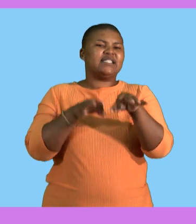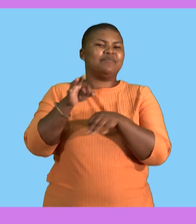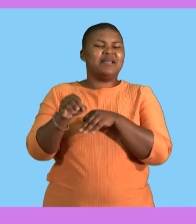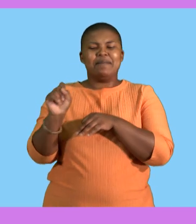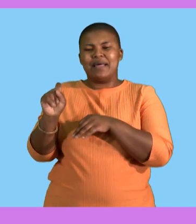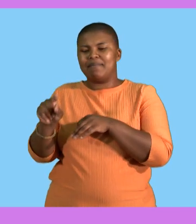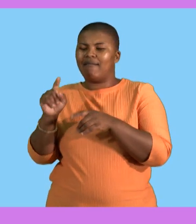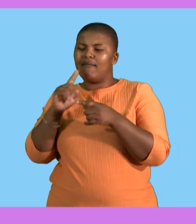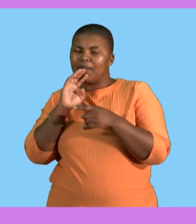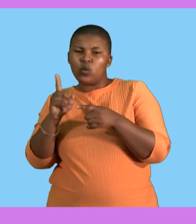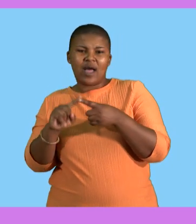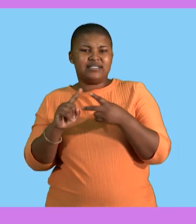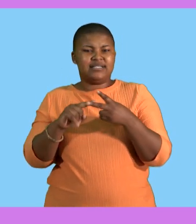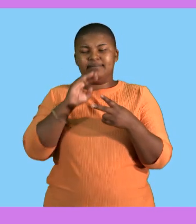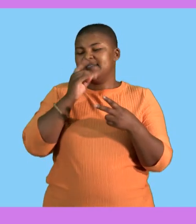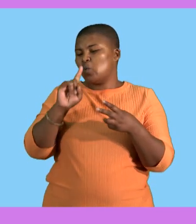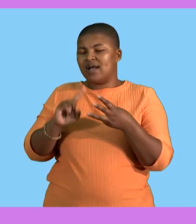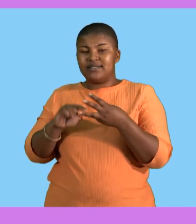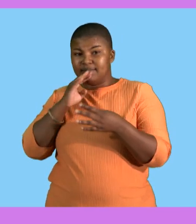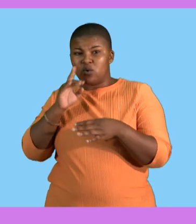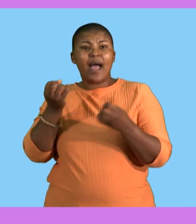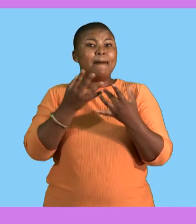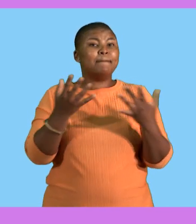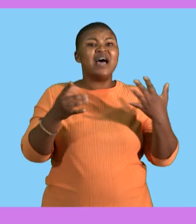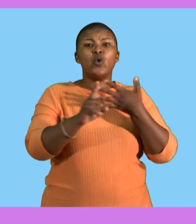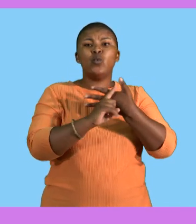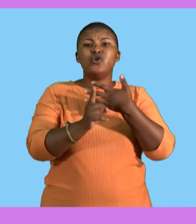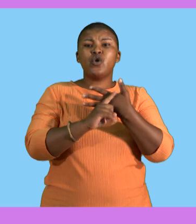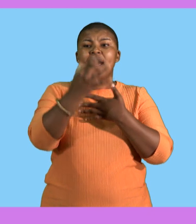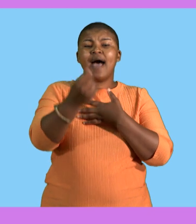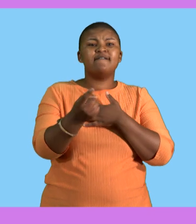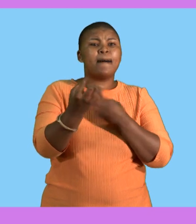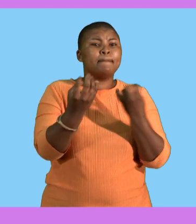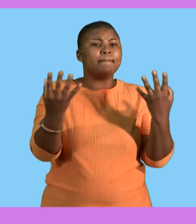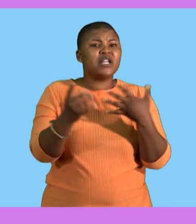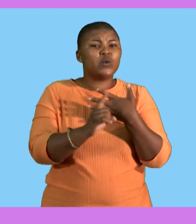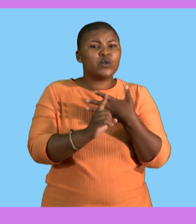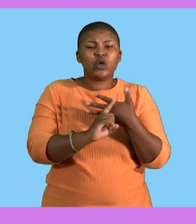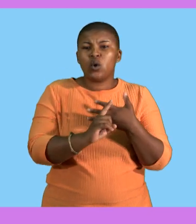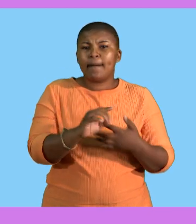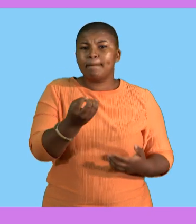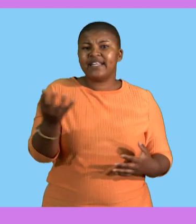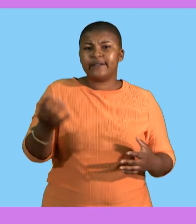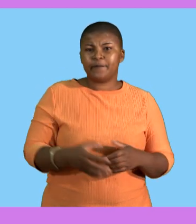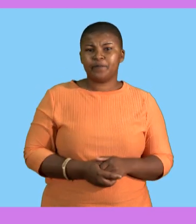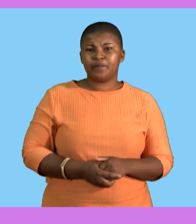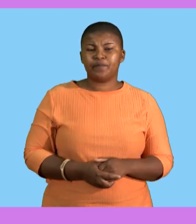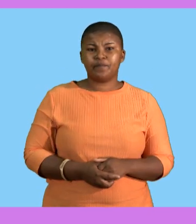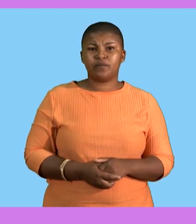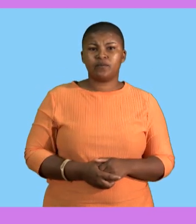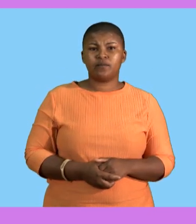windows and doors. Now, how many windows do we have in this floor plan? There's a window